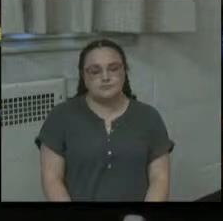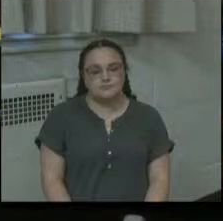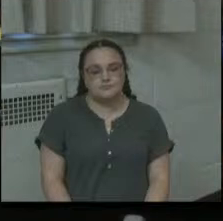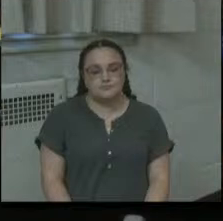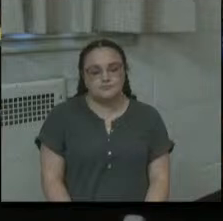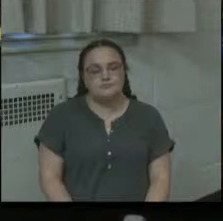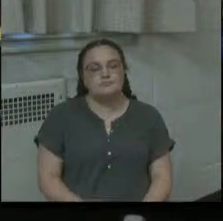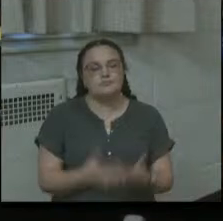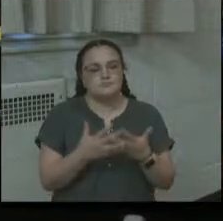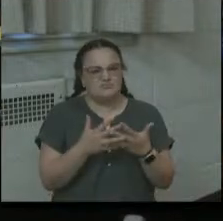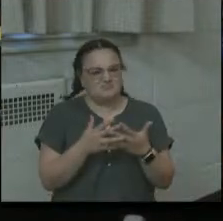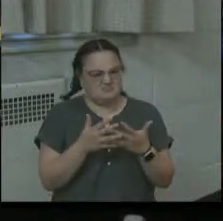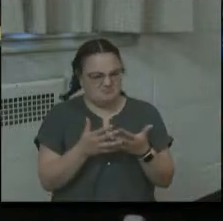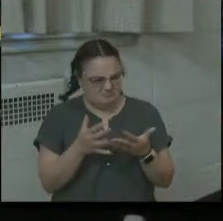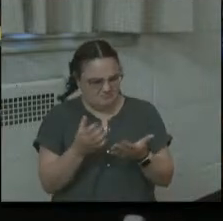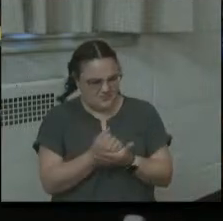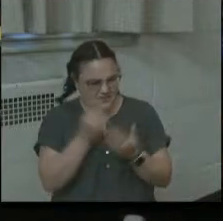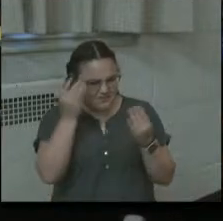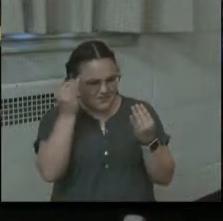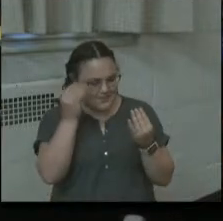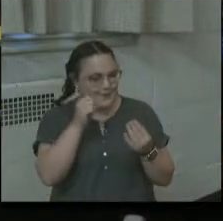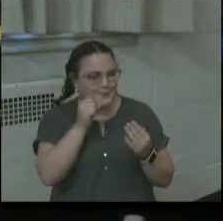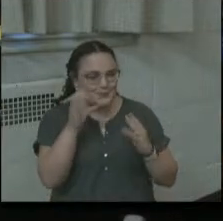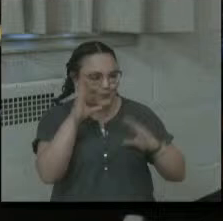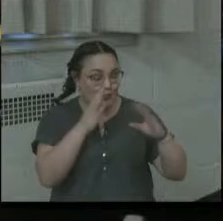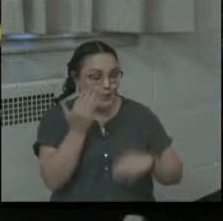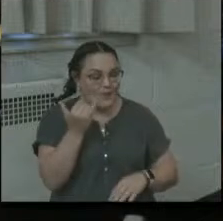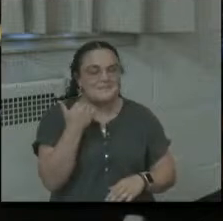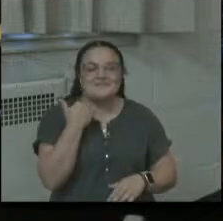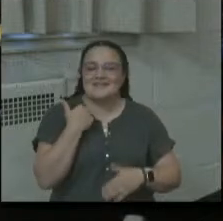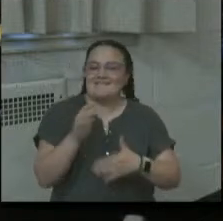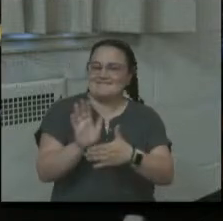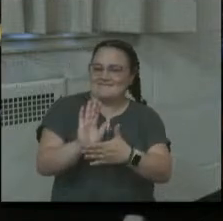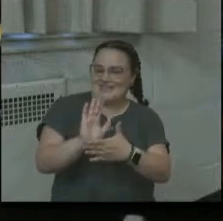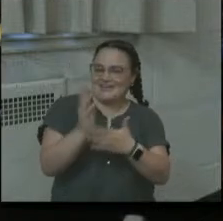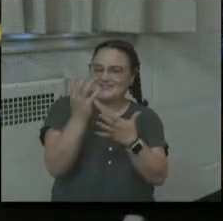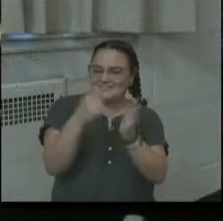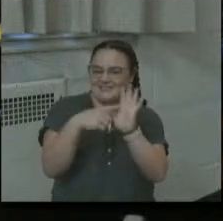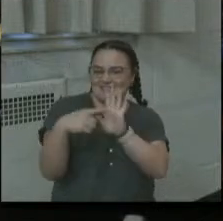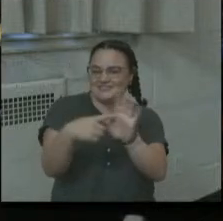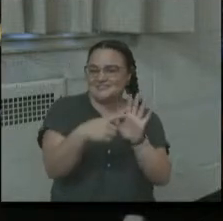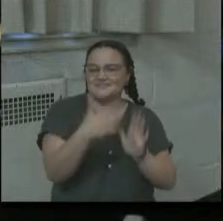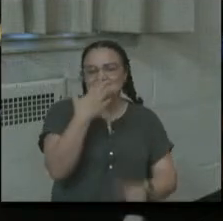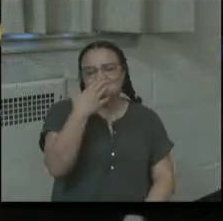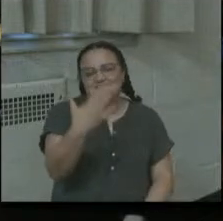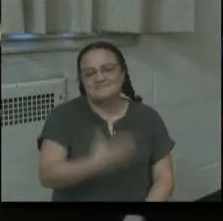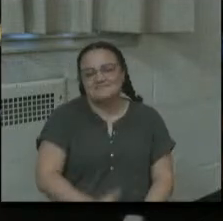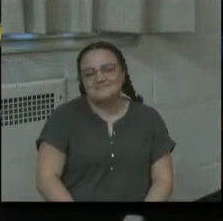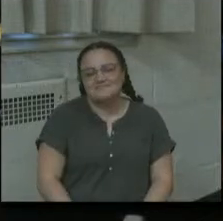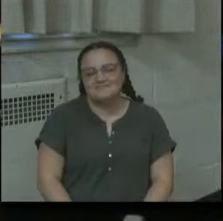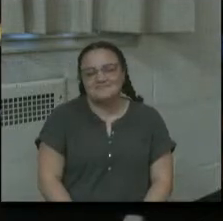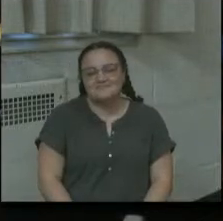And while you think about that, not to worry, because we have a video that we want to show right now. Thank you so much.